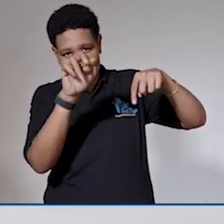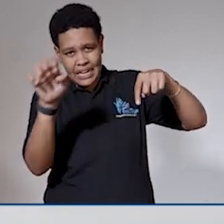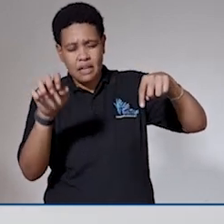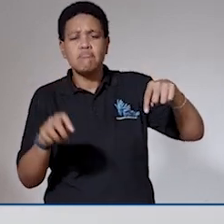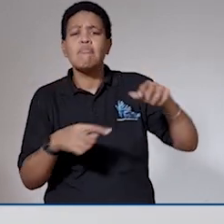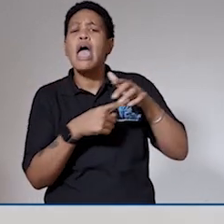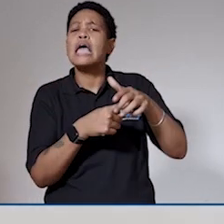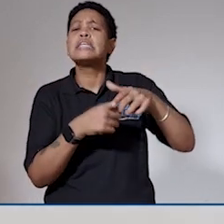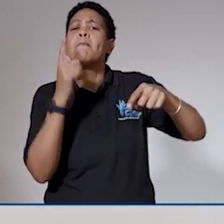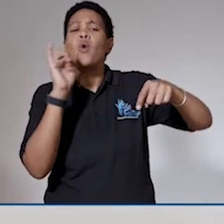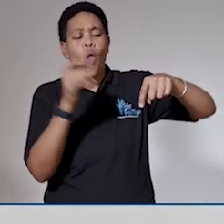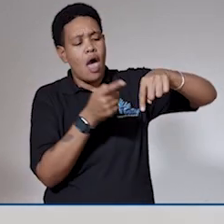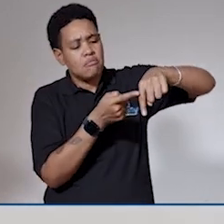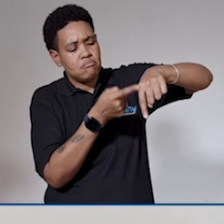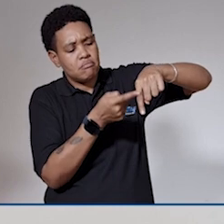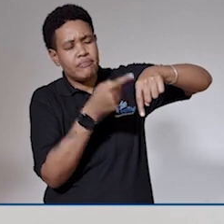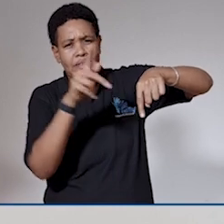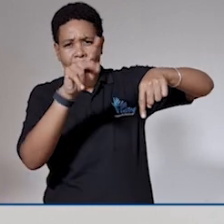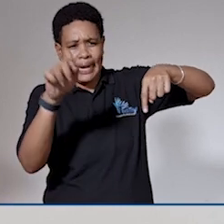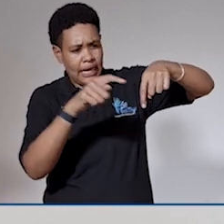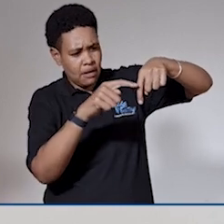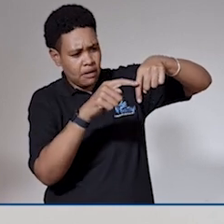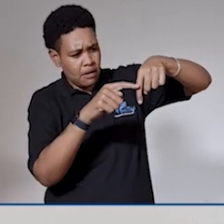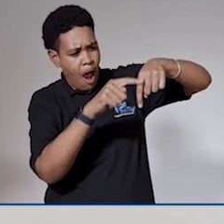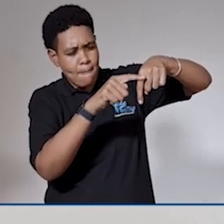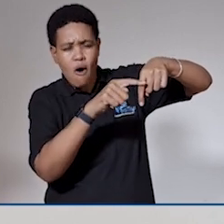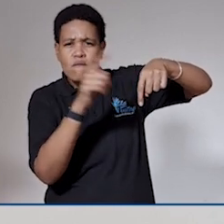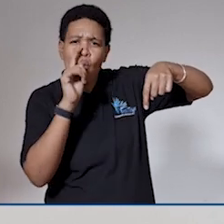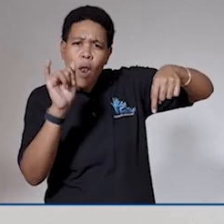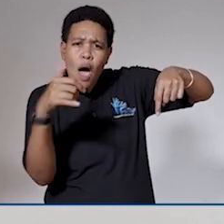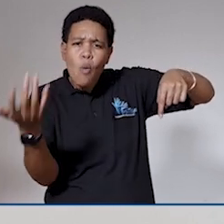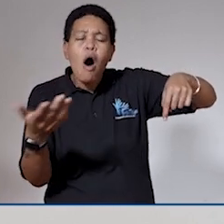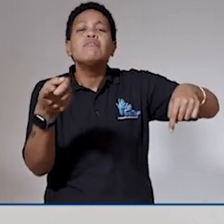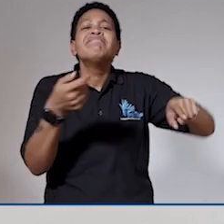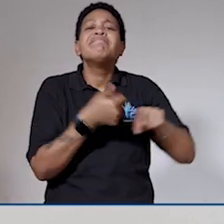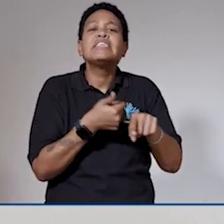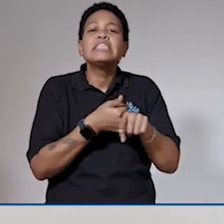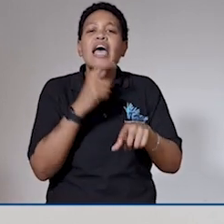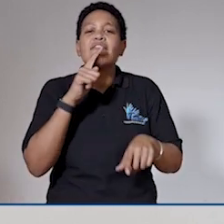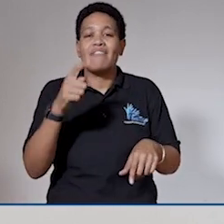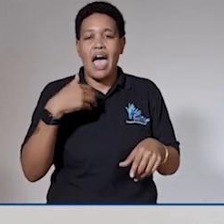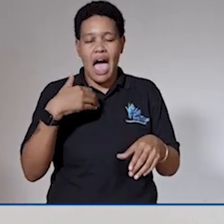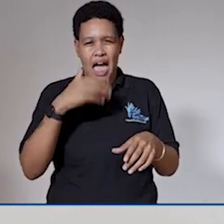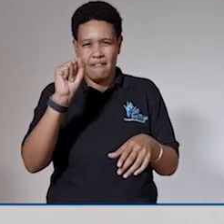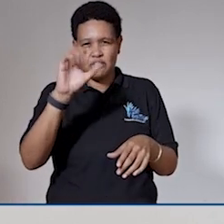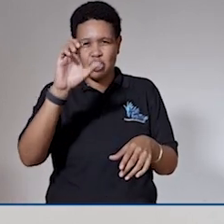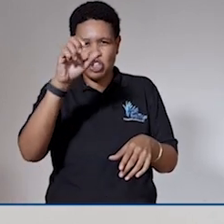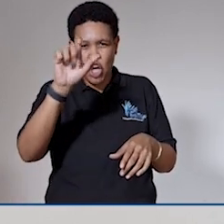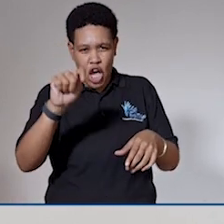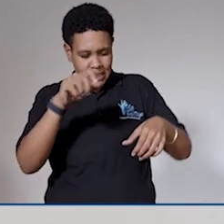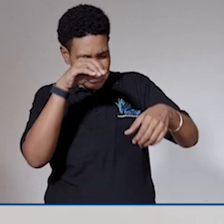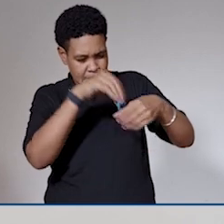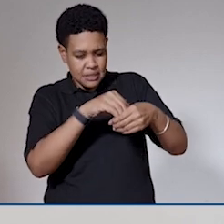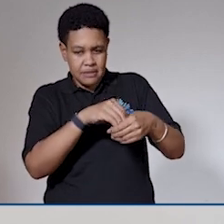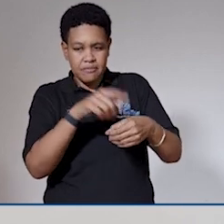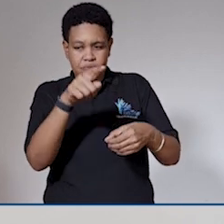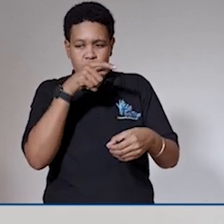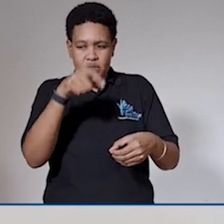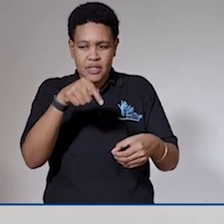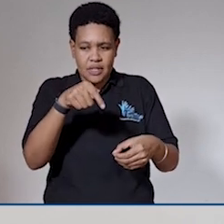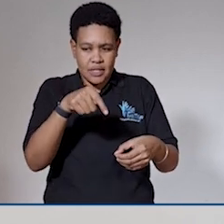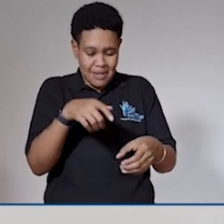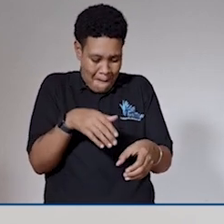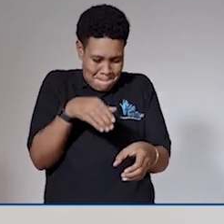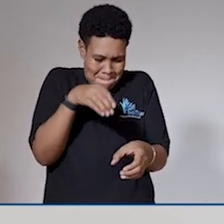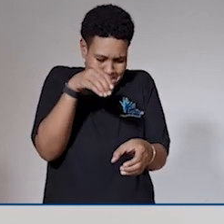prosthesis. The components here, socket, a liner that goes in here, which is this,